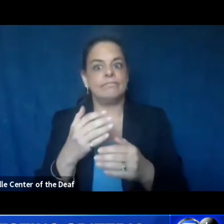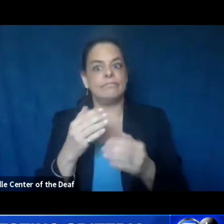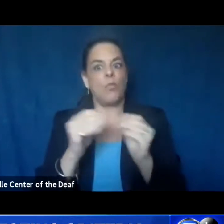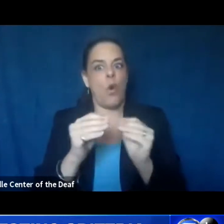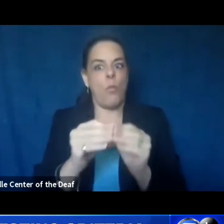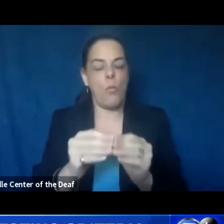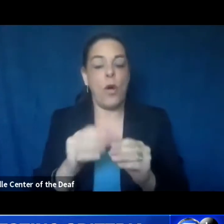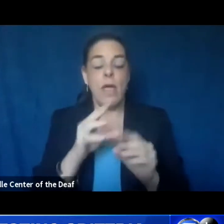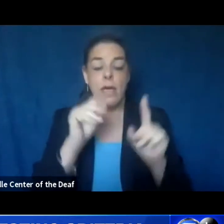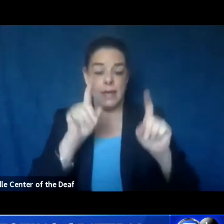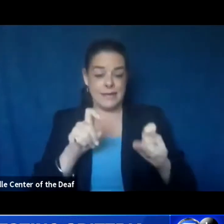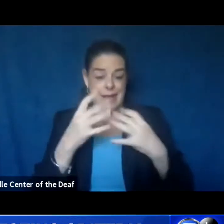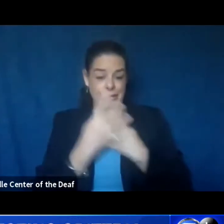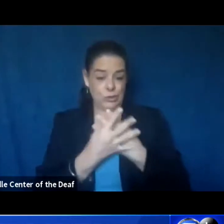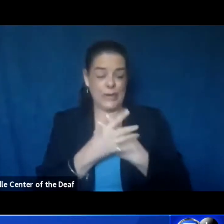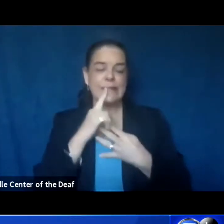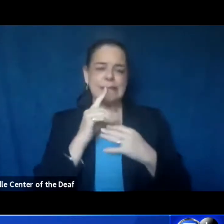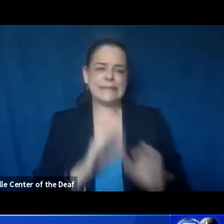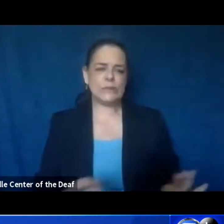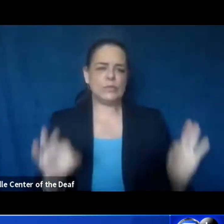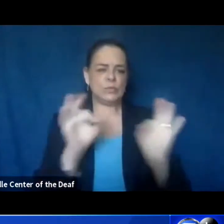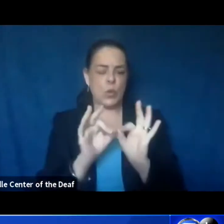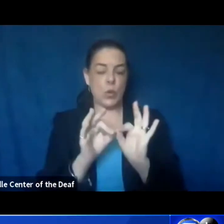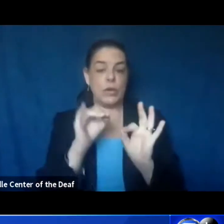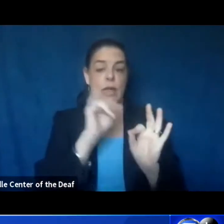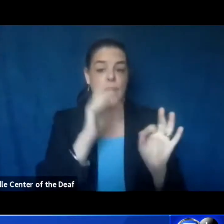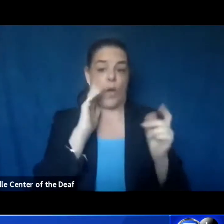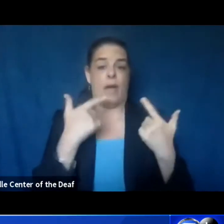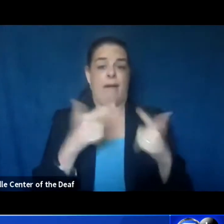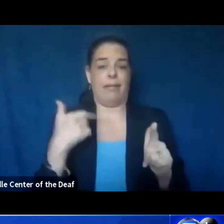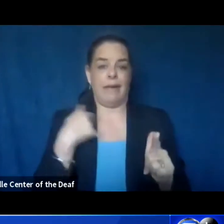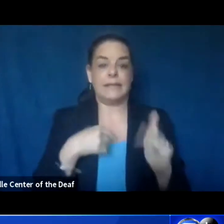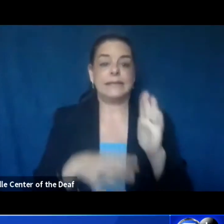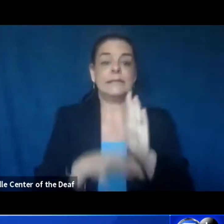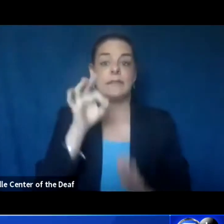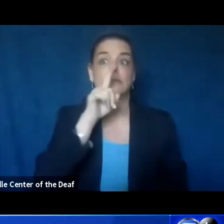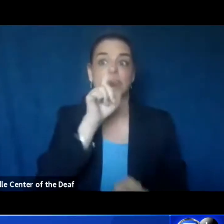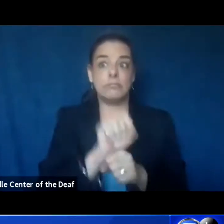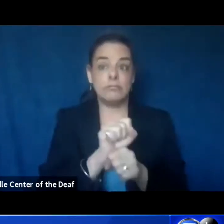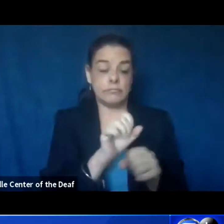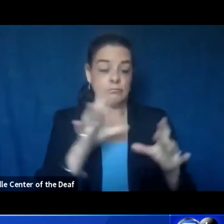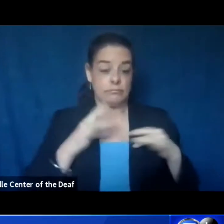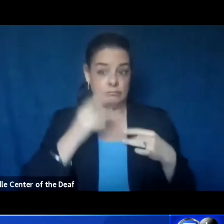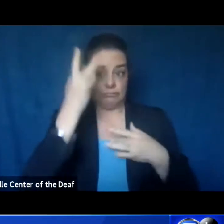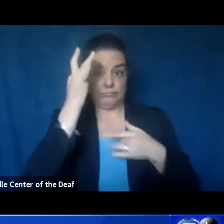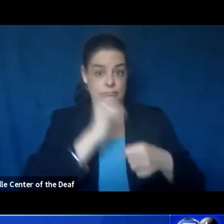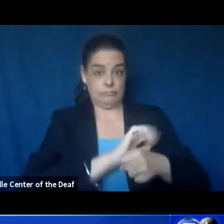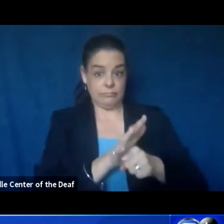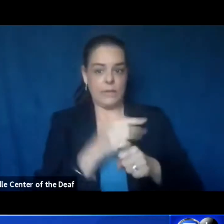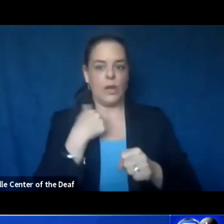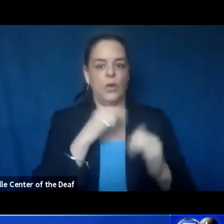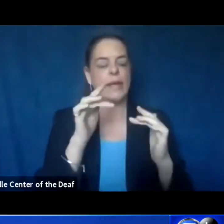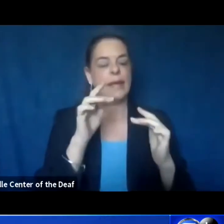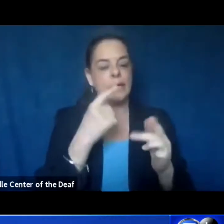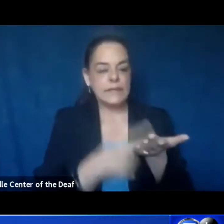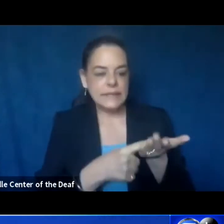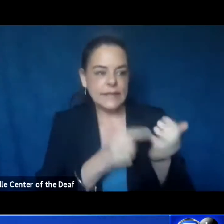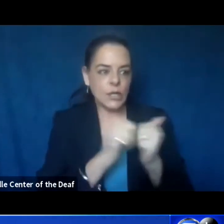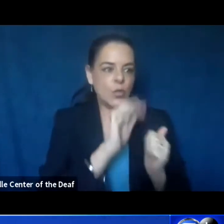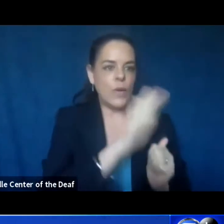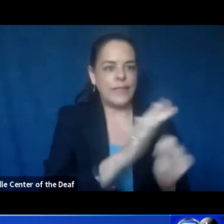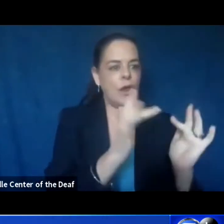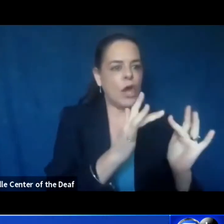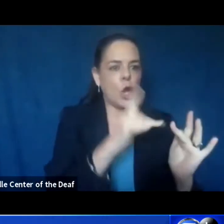Testing is important because that allows us to identify cases and then be able to talk to their contacts, as we've talked a lot about with contact